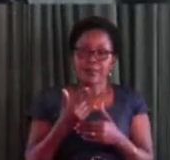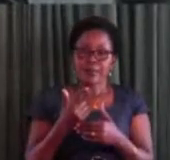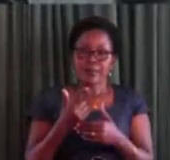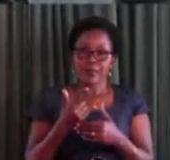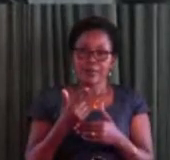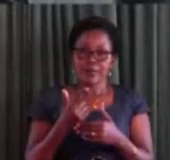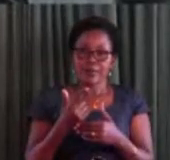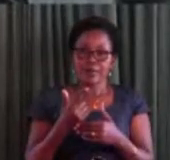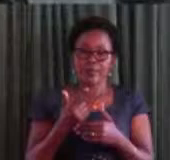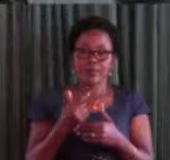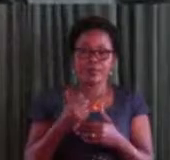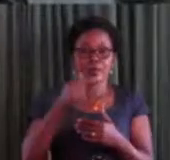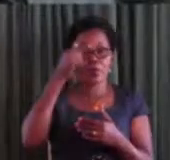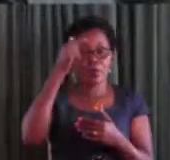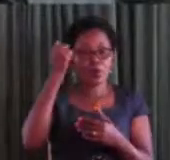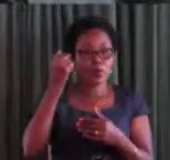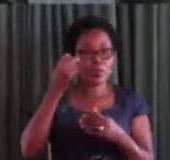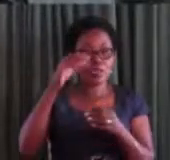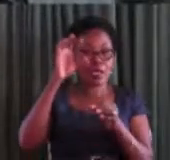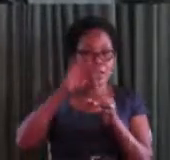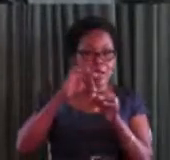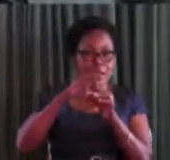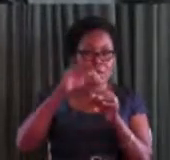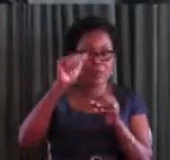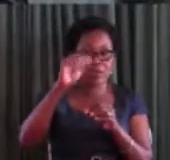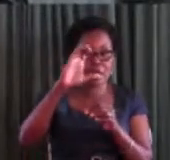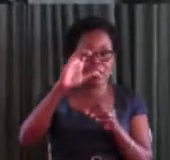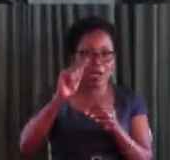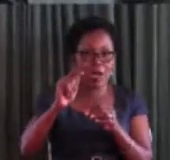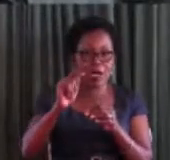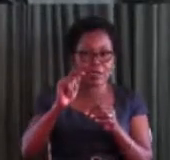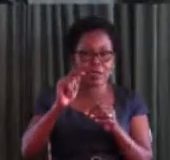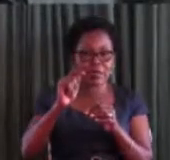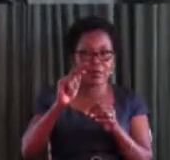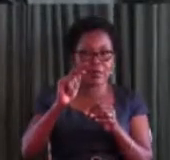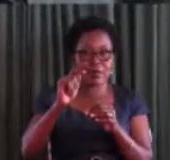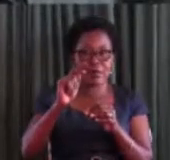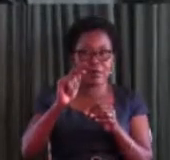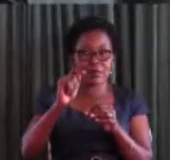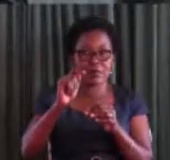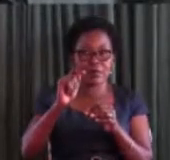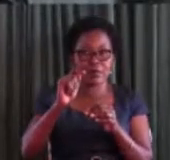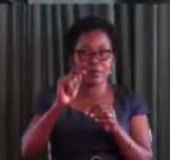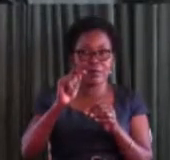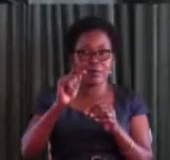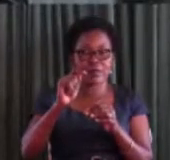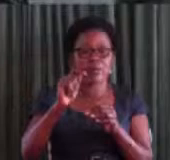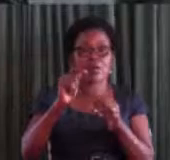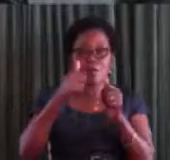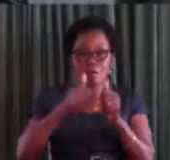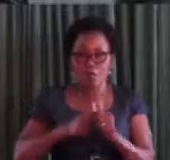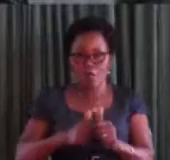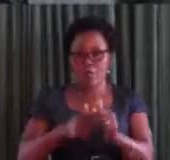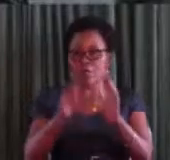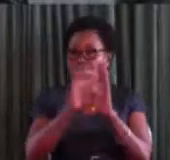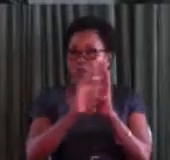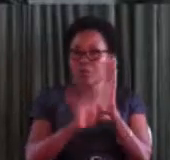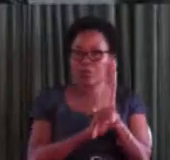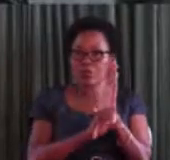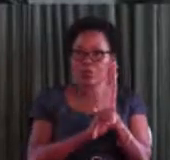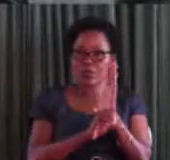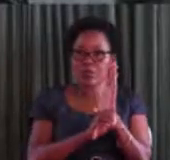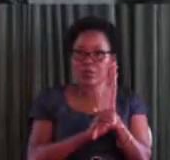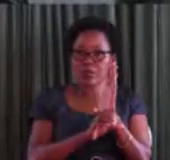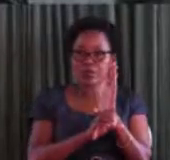because the Elections Act is a normative derivative of the Constitution, a party